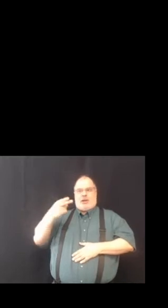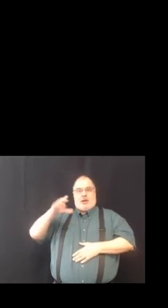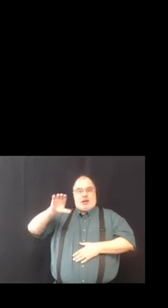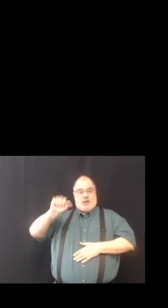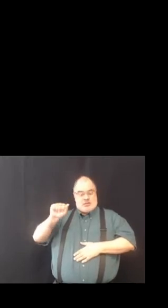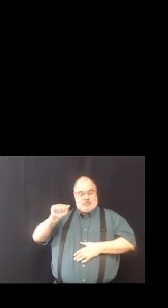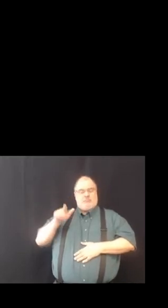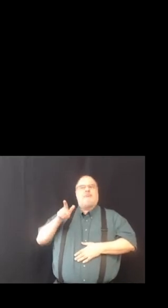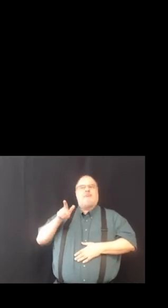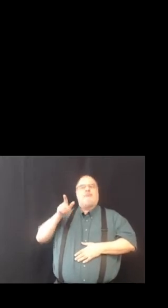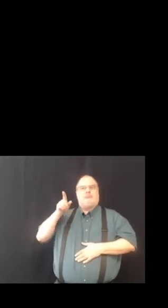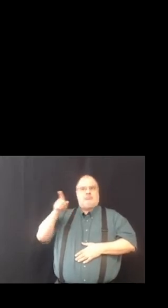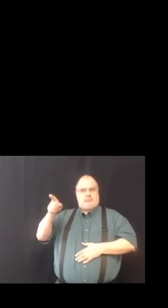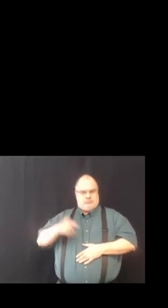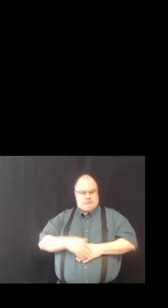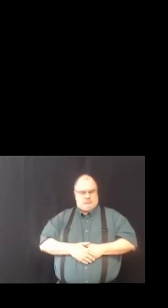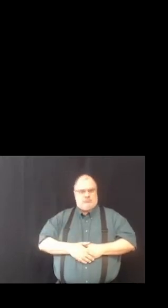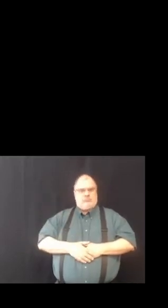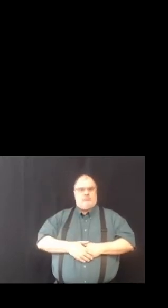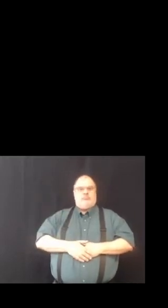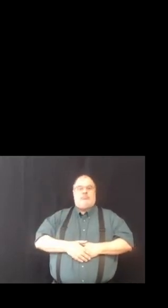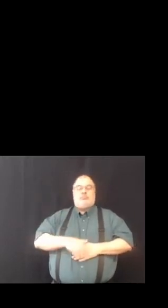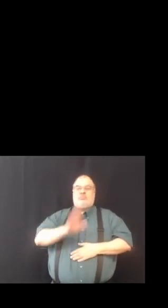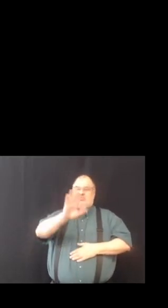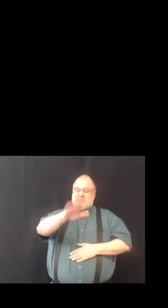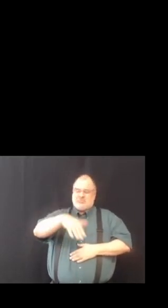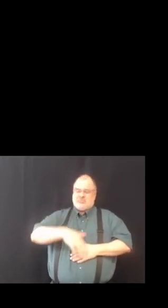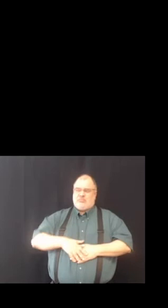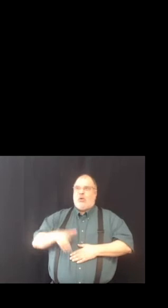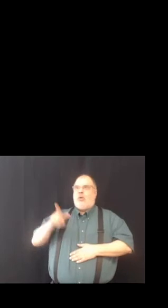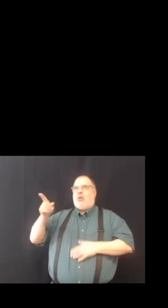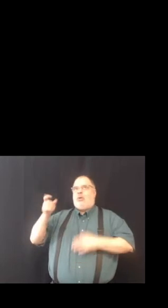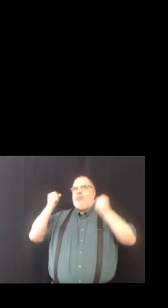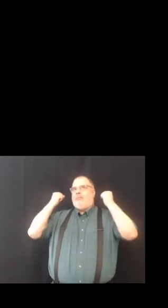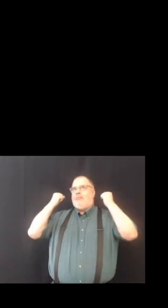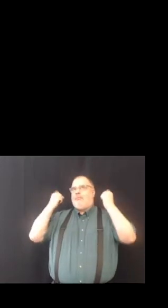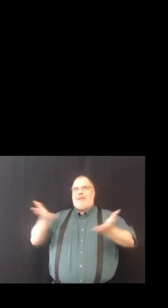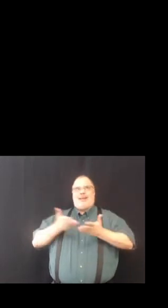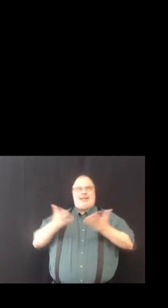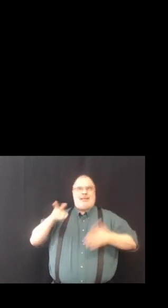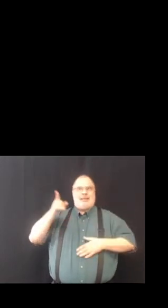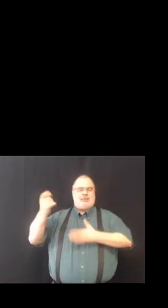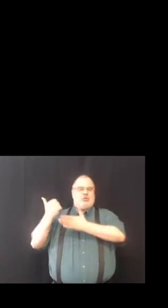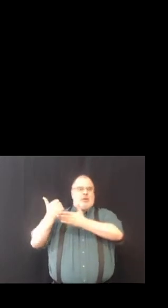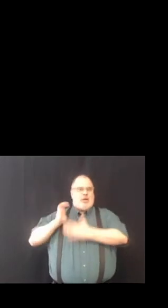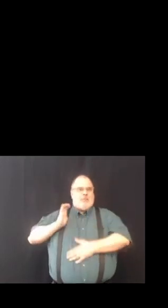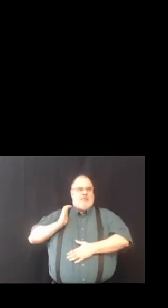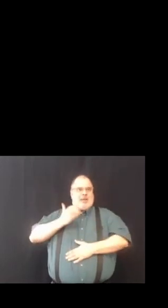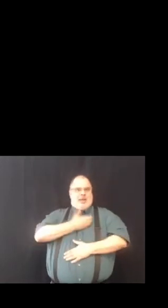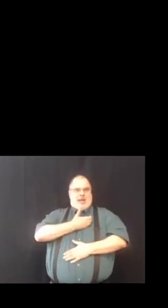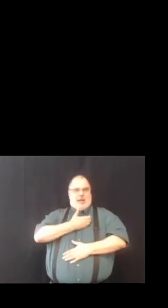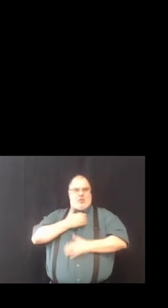for Healthcare Administration, who, by the way, has done so many things to assist our agency. ACA has been